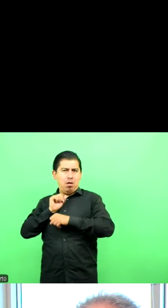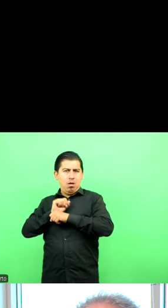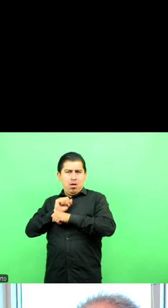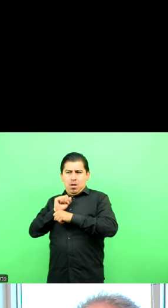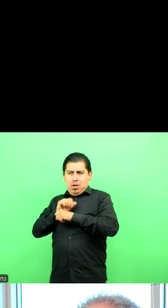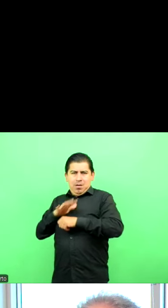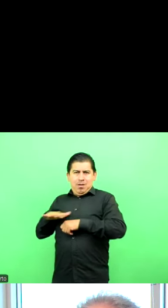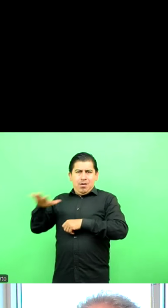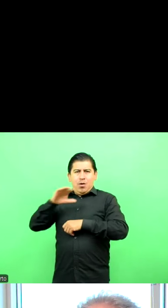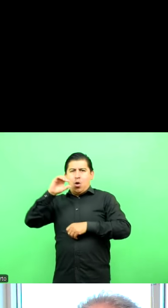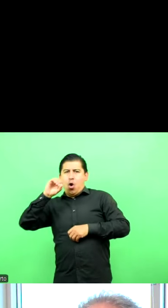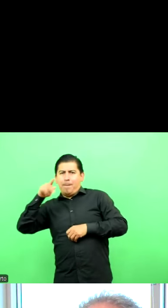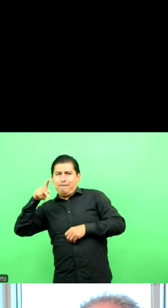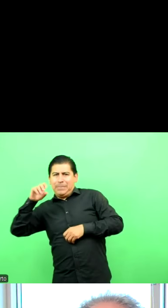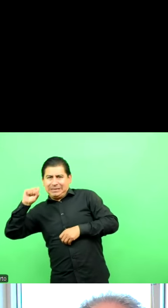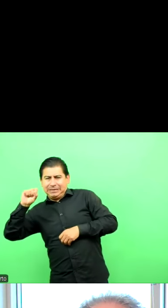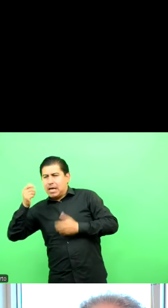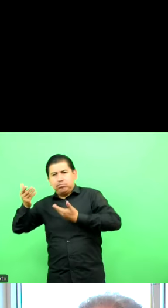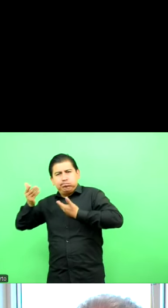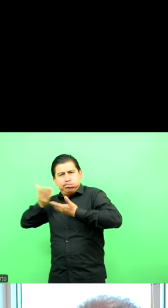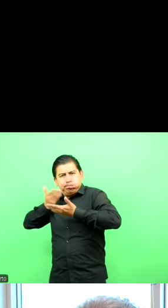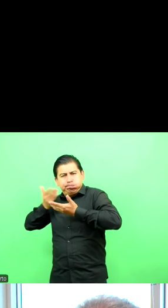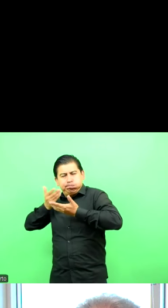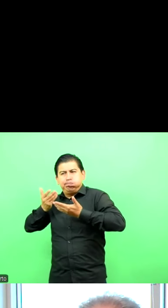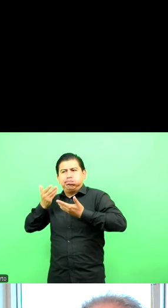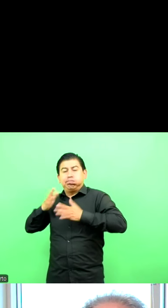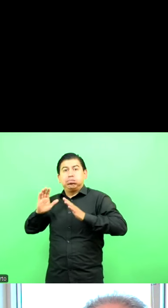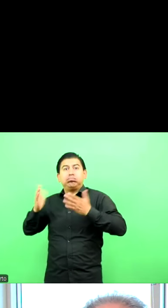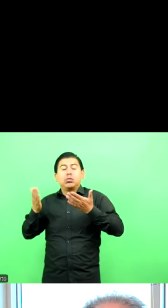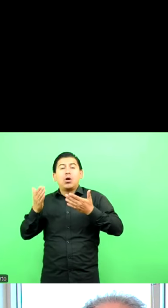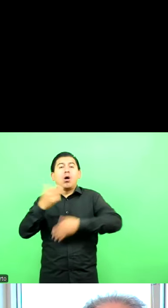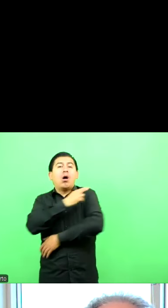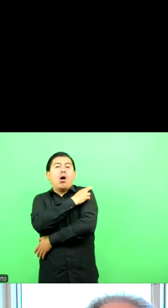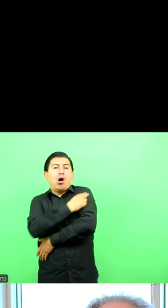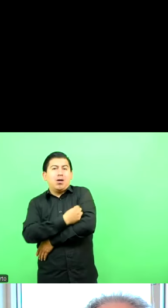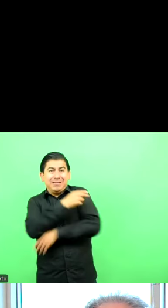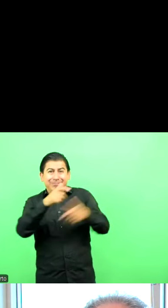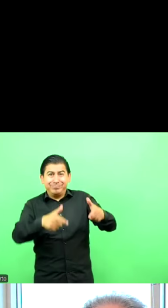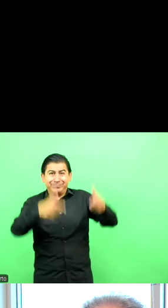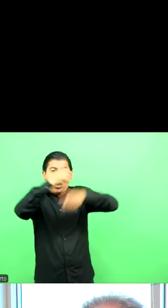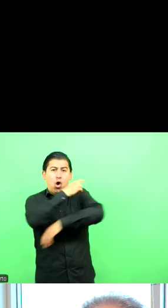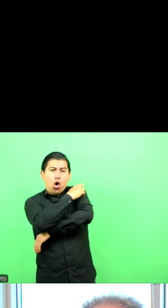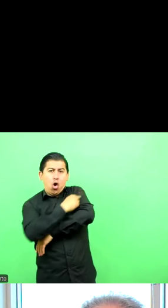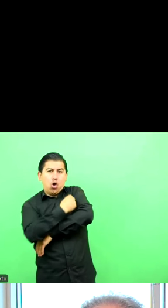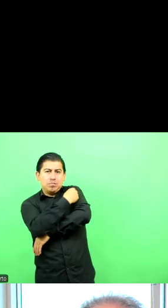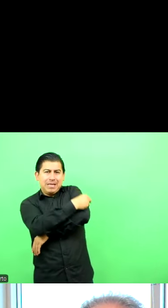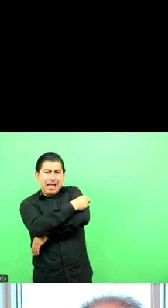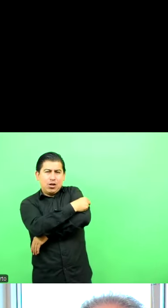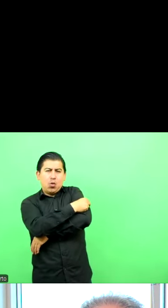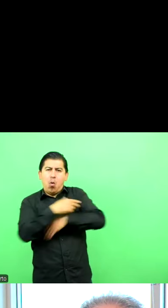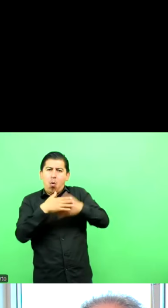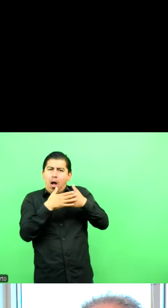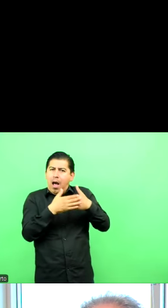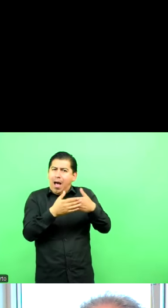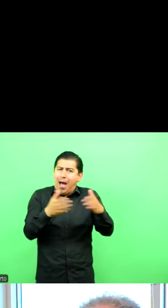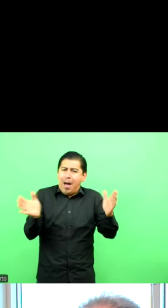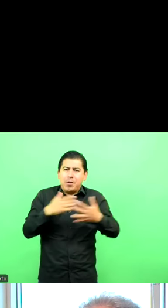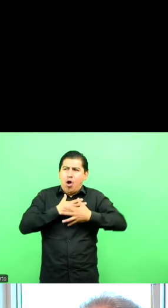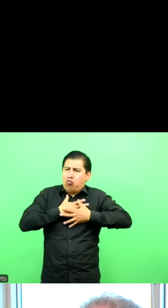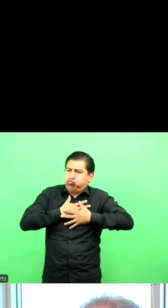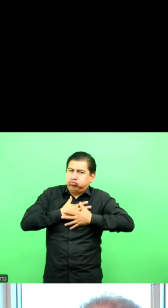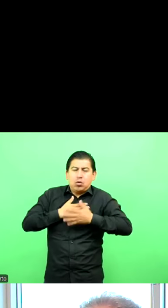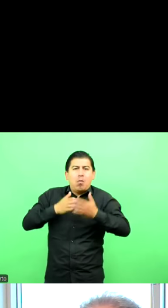framework and how we can operationalize it, and also include as using the No One Left